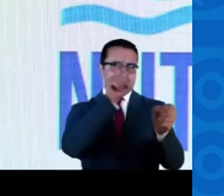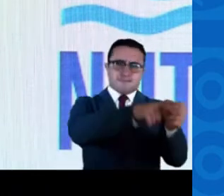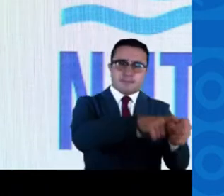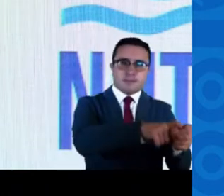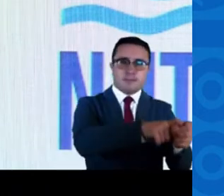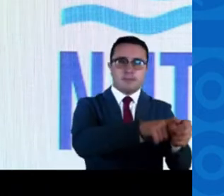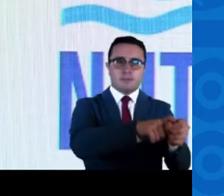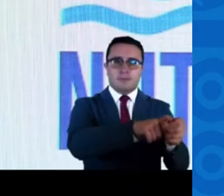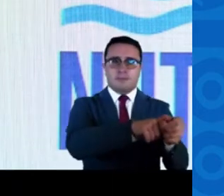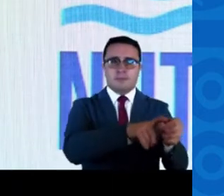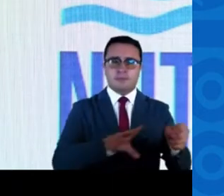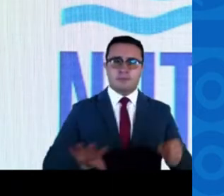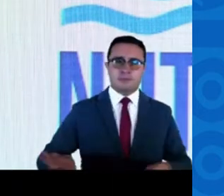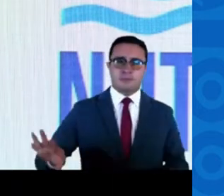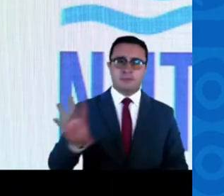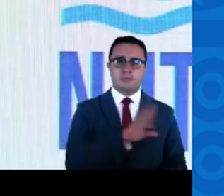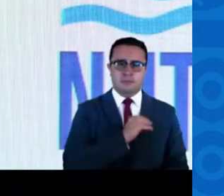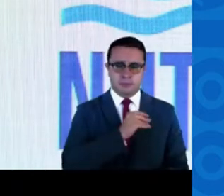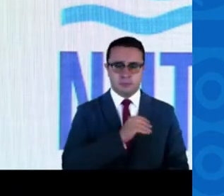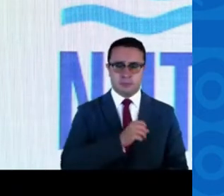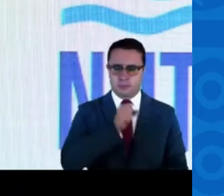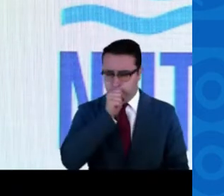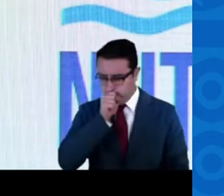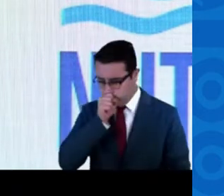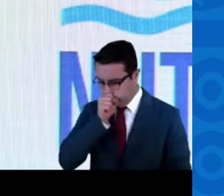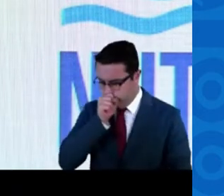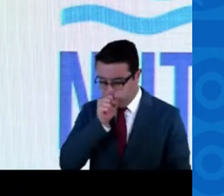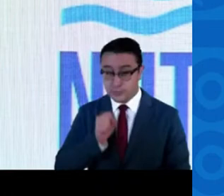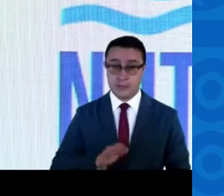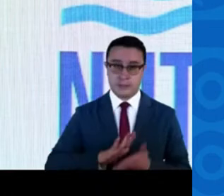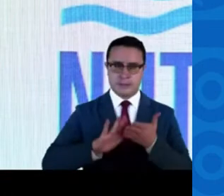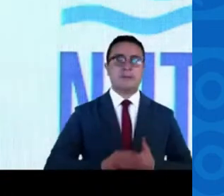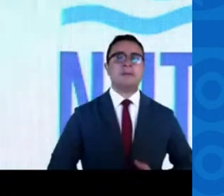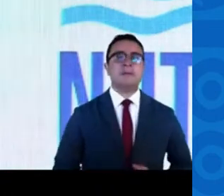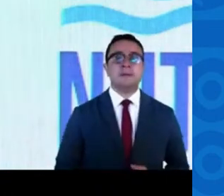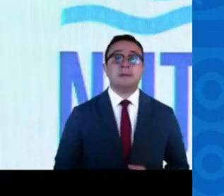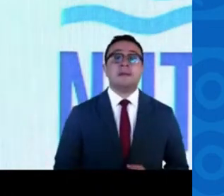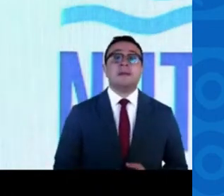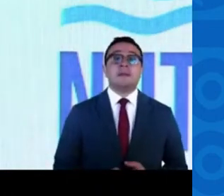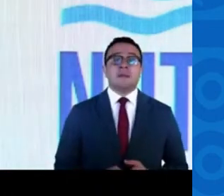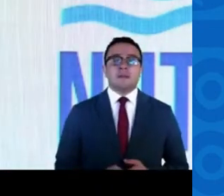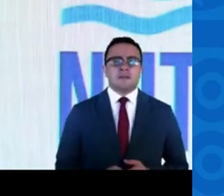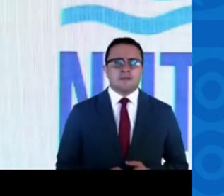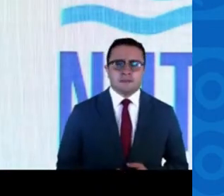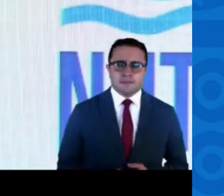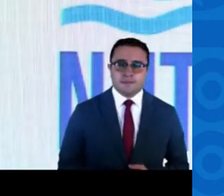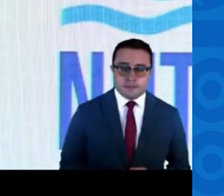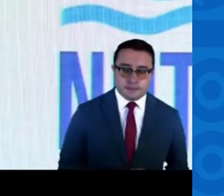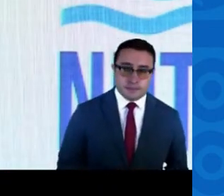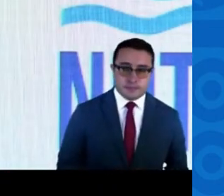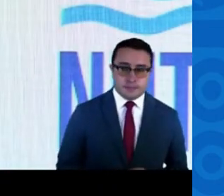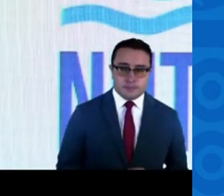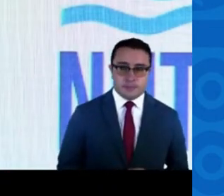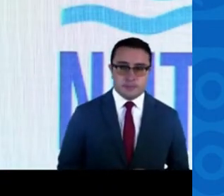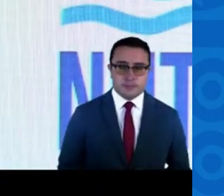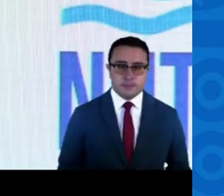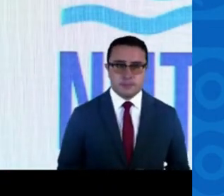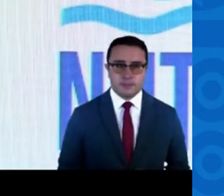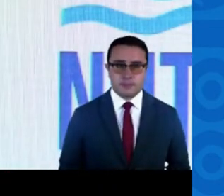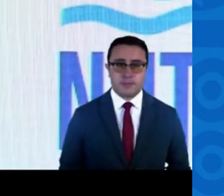right up in the scale for all of us to be able to know how we could contribute. Many entities, many